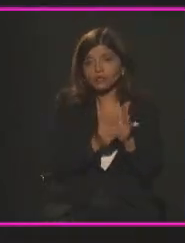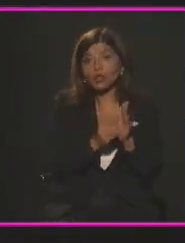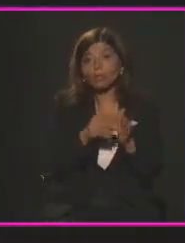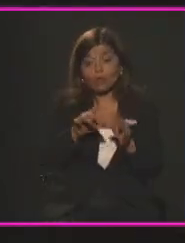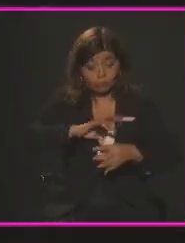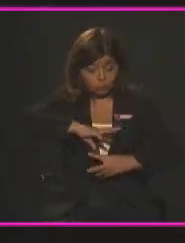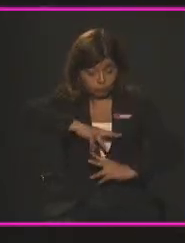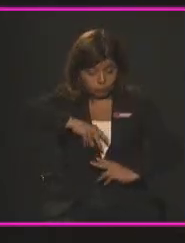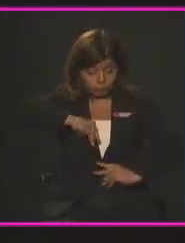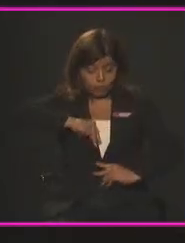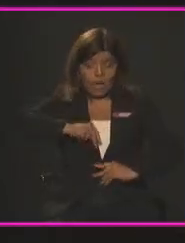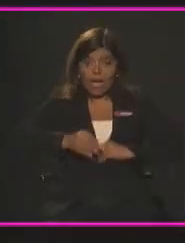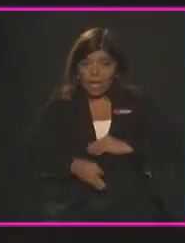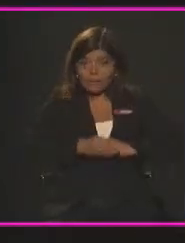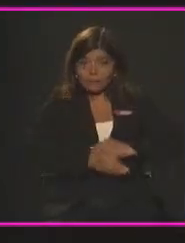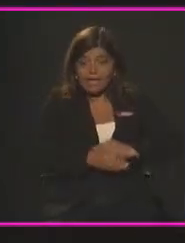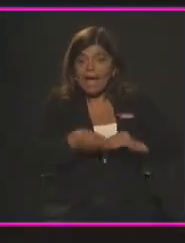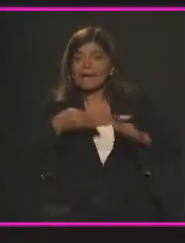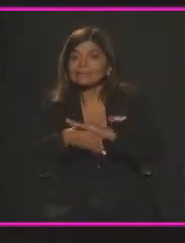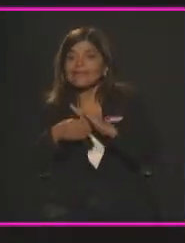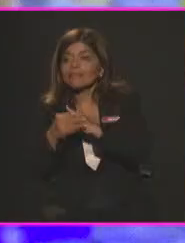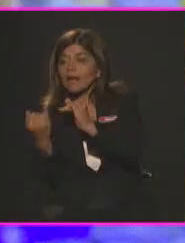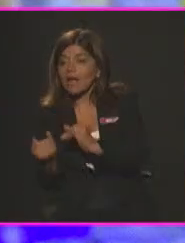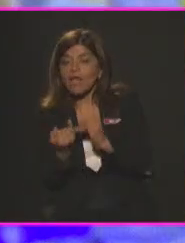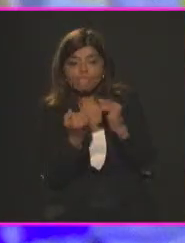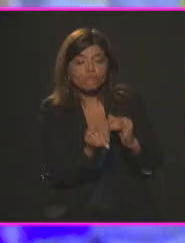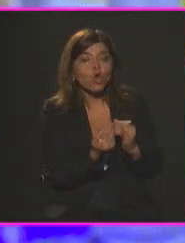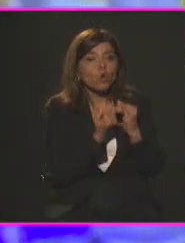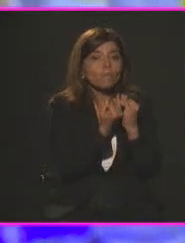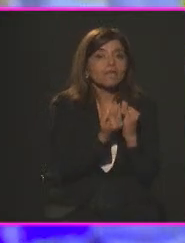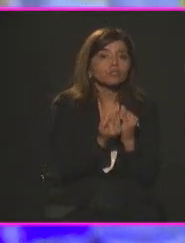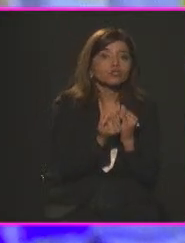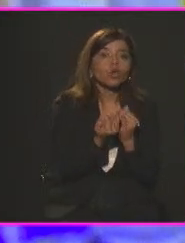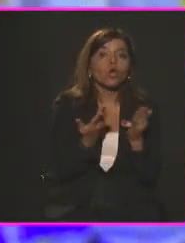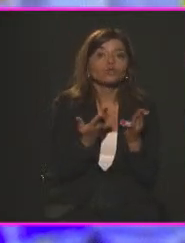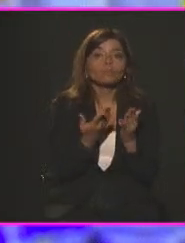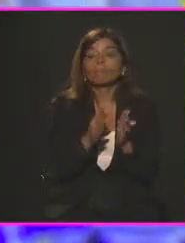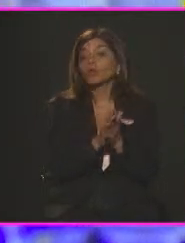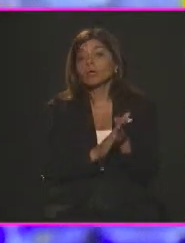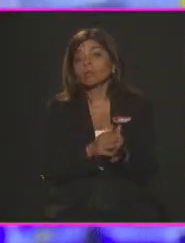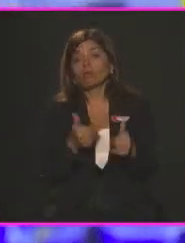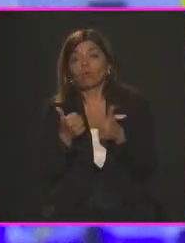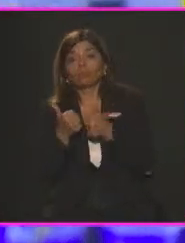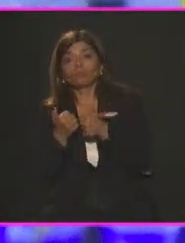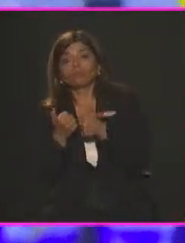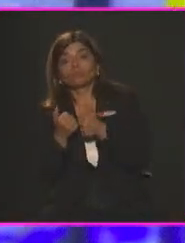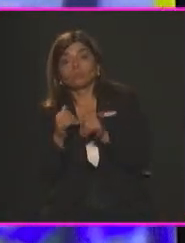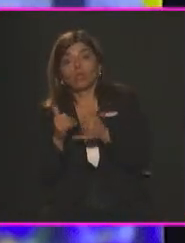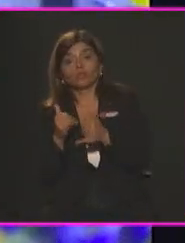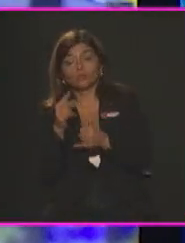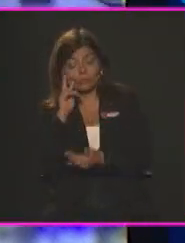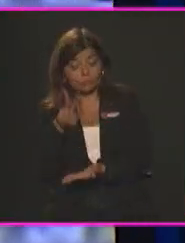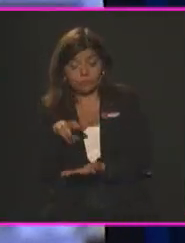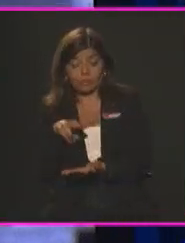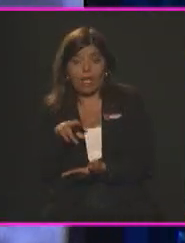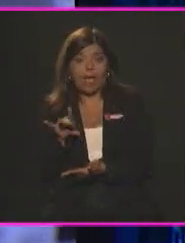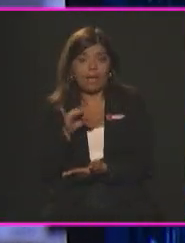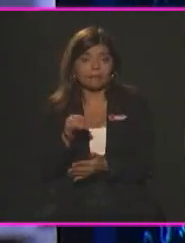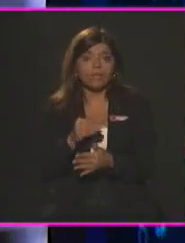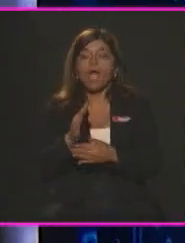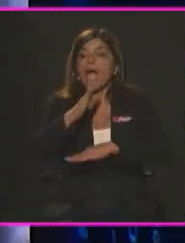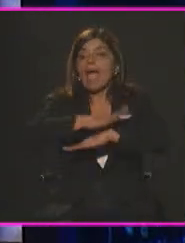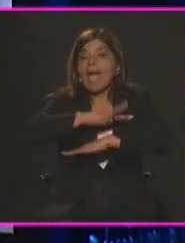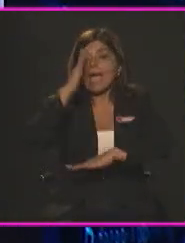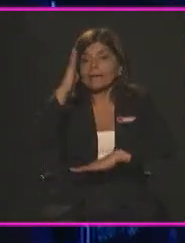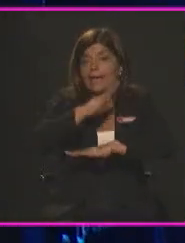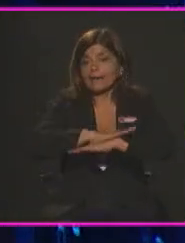So the idea is, when you are confronted with 1,000 yogurts in the supermarket, you could scan it and see, is it good for my health or not? And